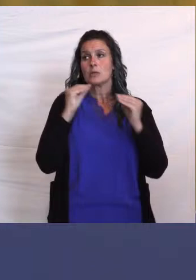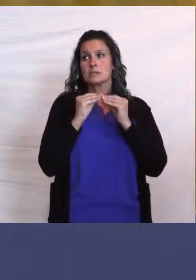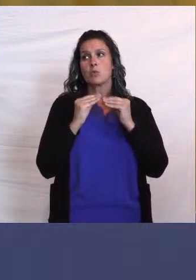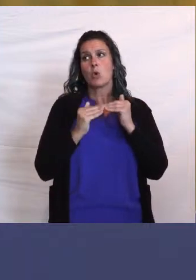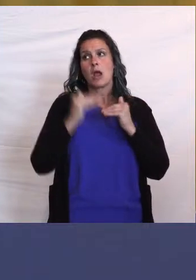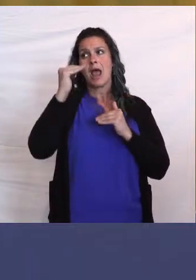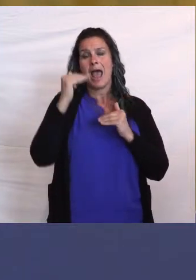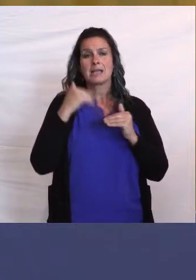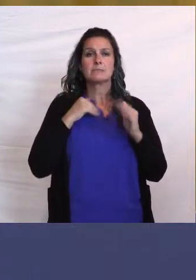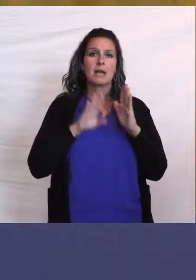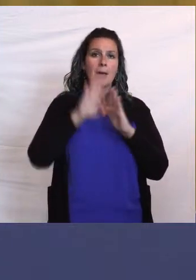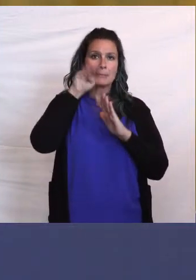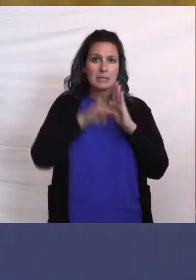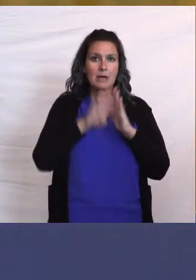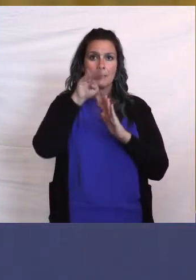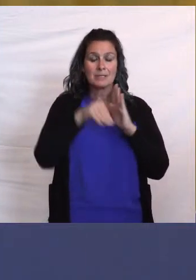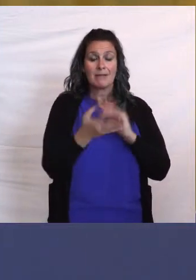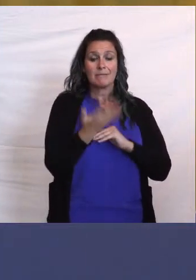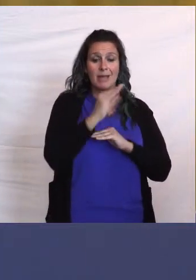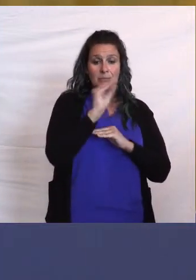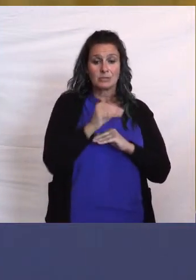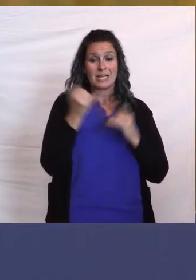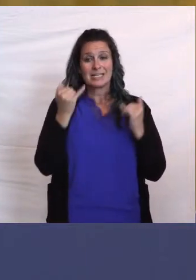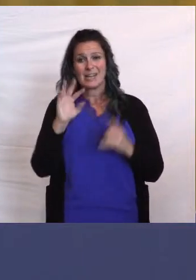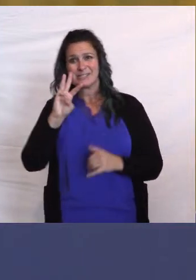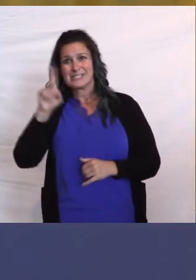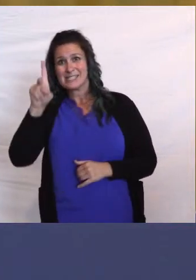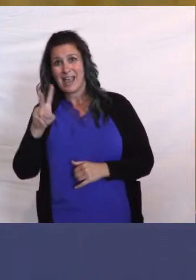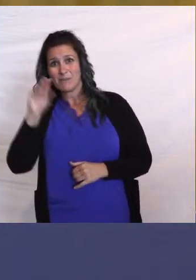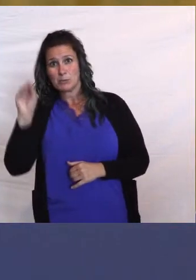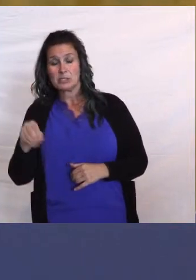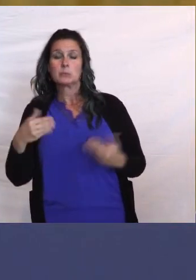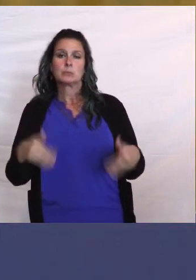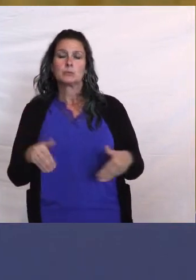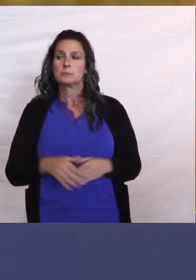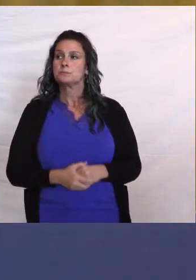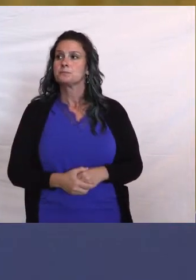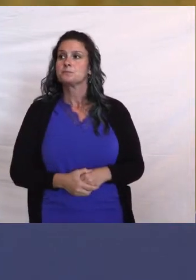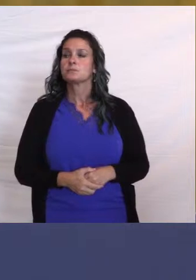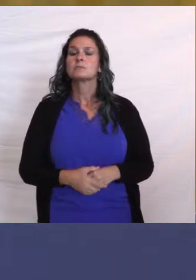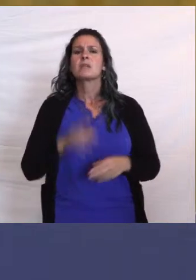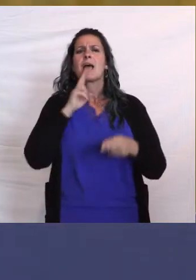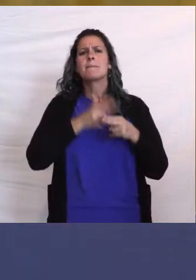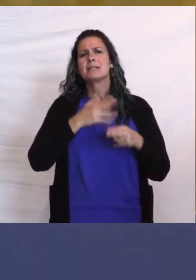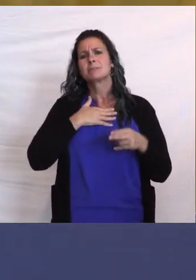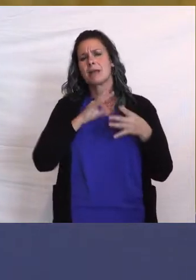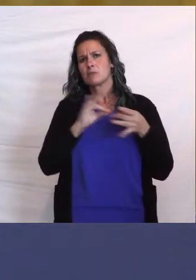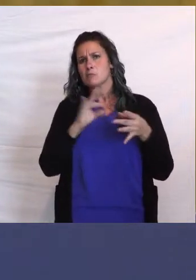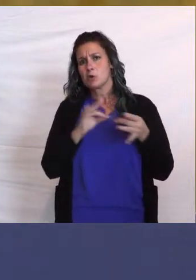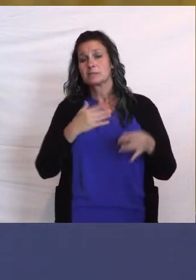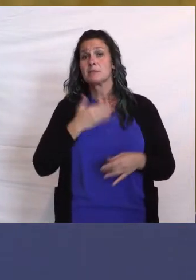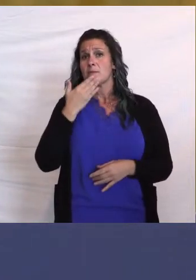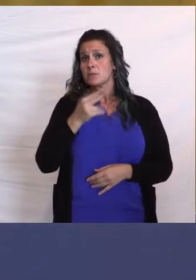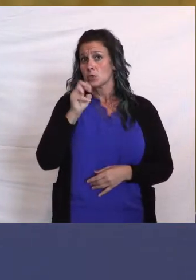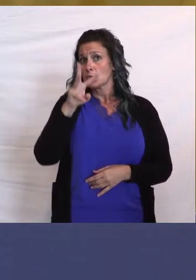been bouncing around 5%. It's up closer to 6.5 today. Secondly, I mentioned in my remarks, good news